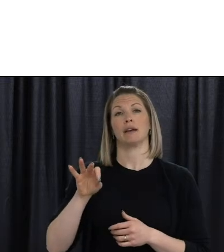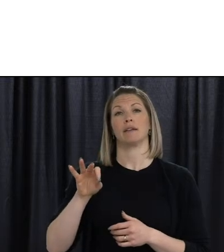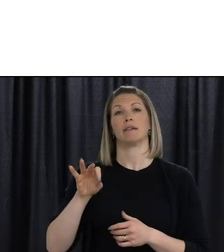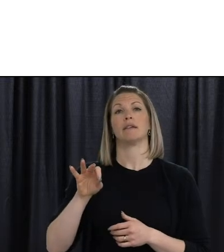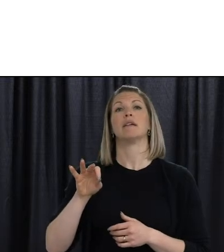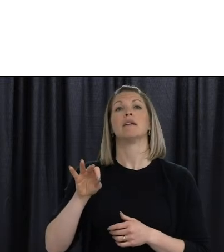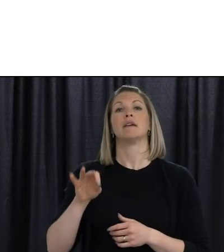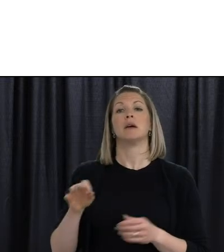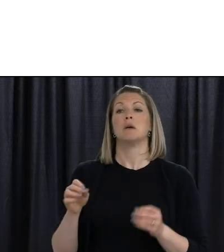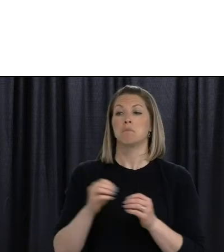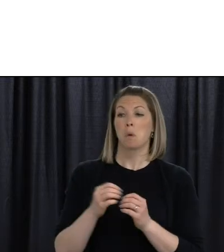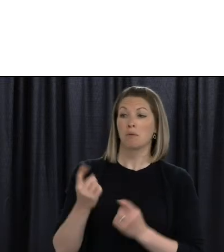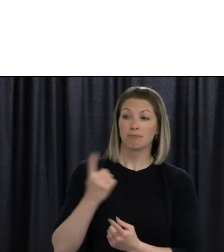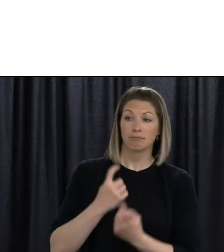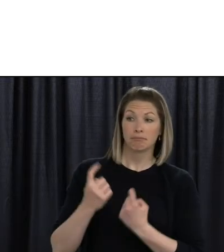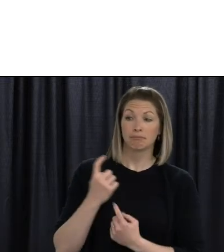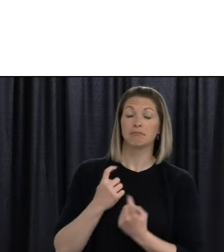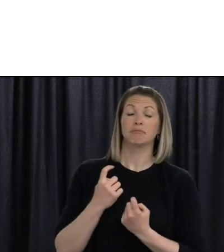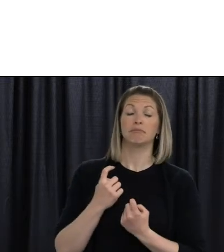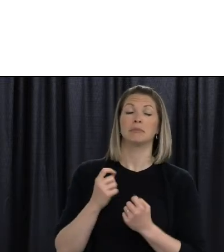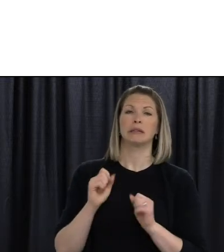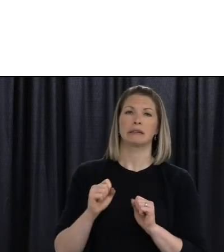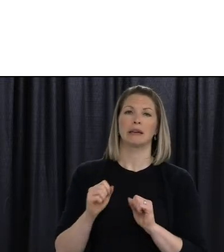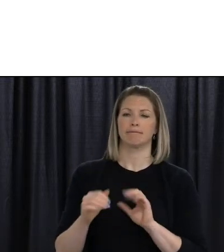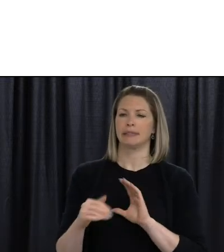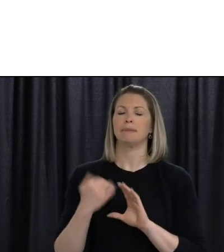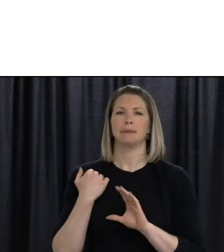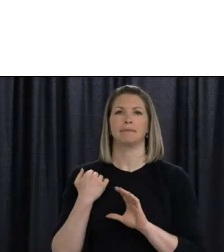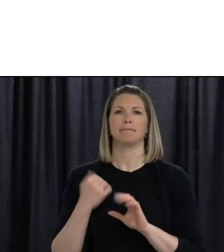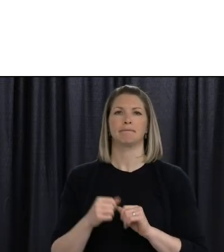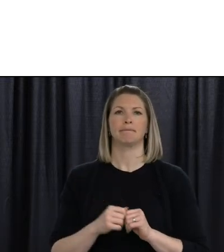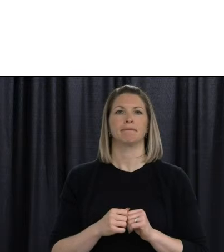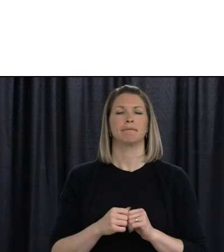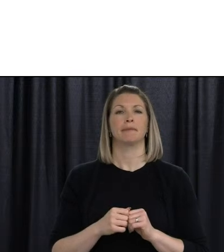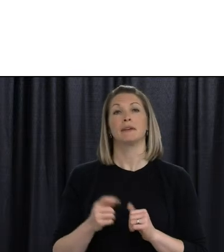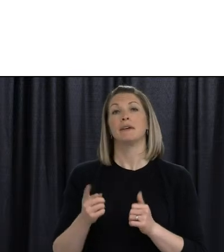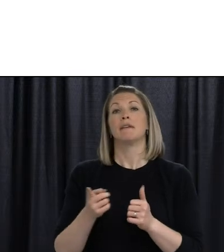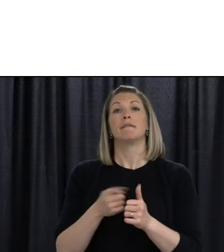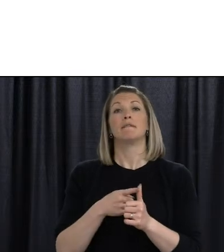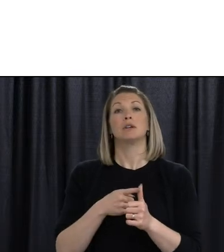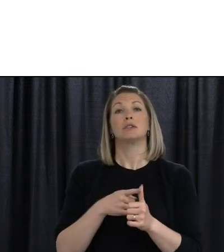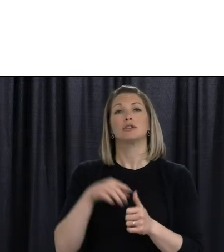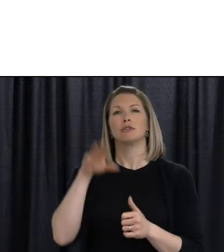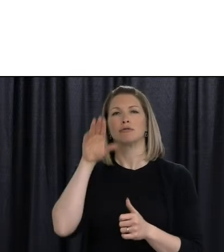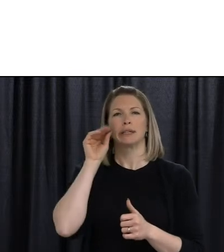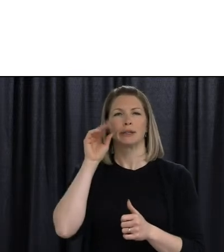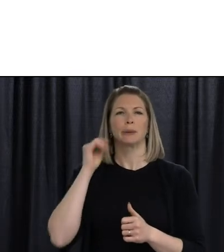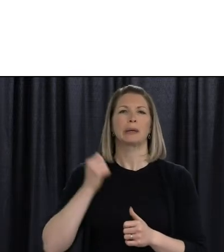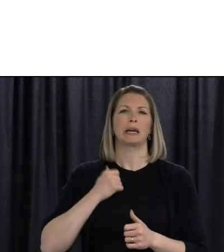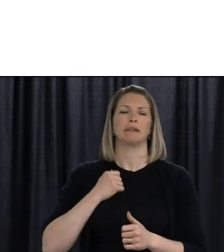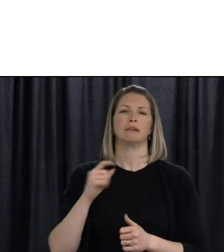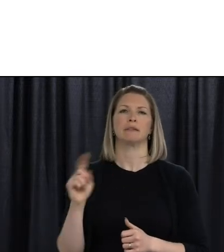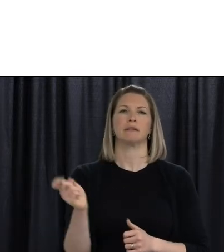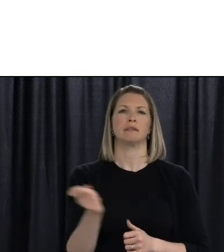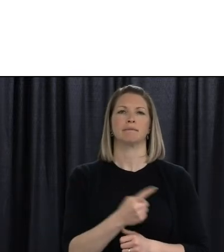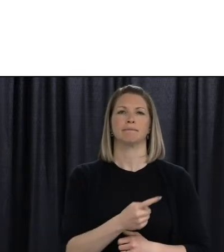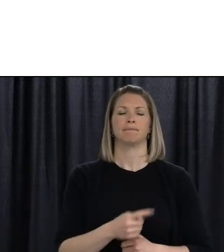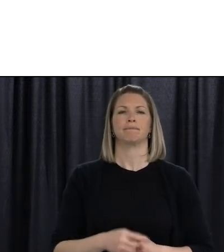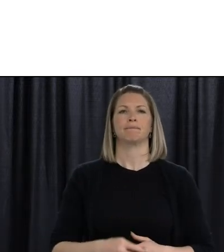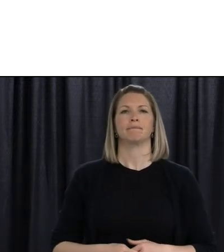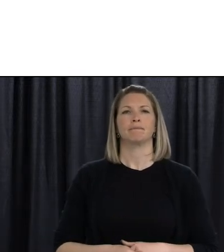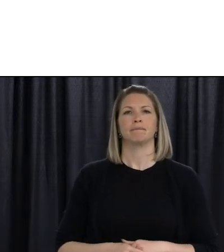any further questions can be emailed. Our first questions today are from Marie-Isabelle Rochon of Radio Canada. Please go